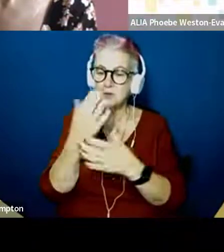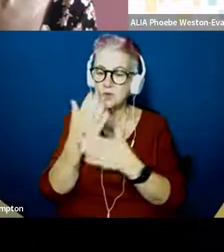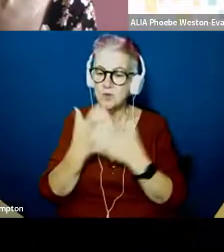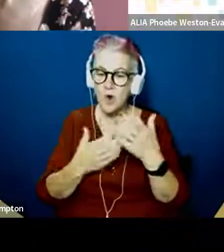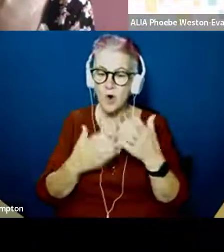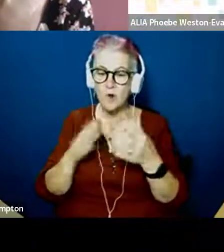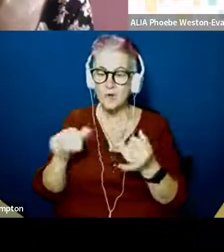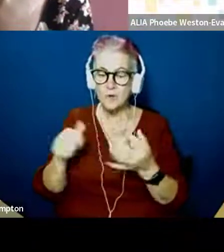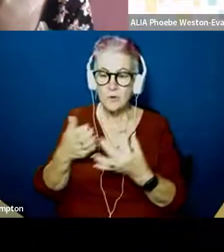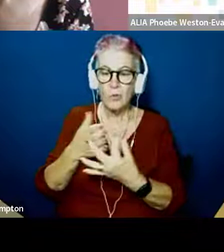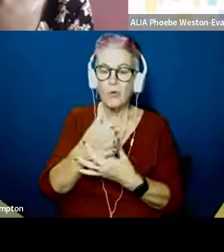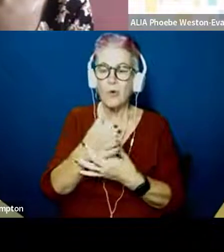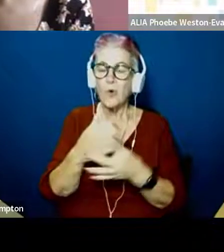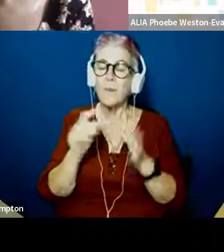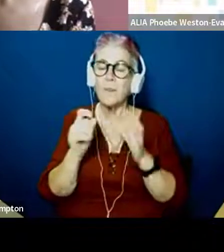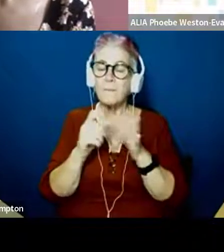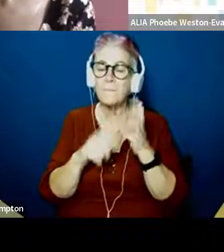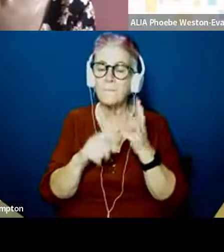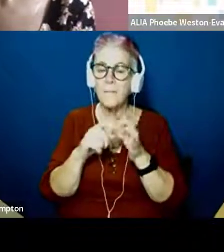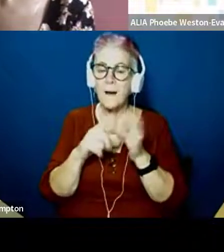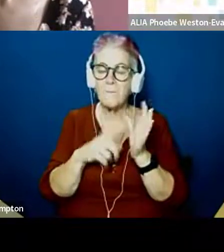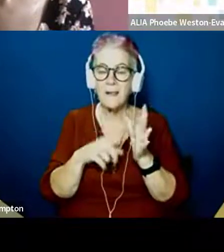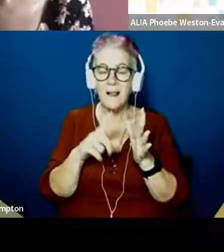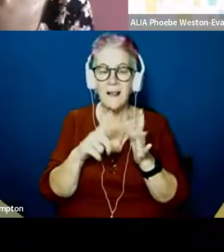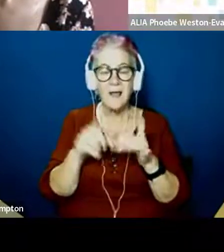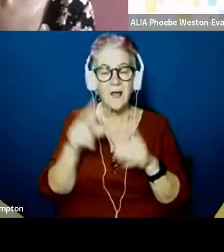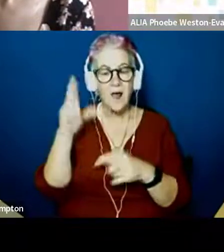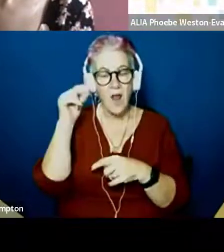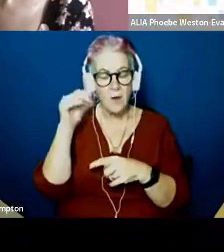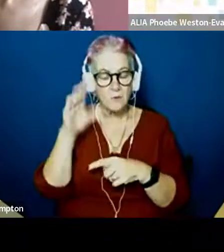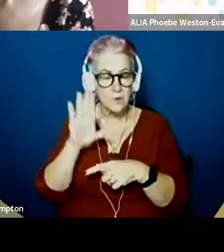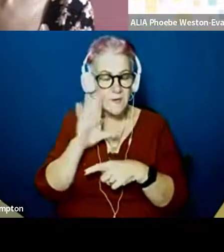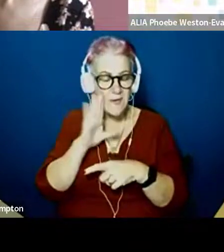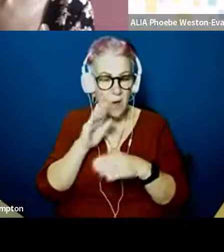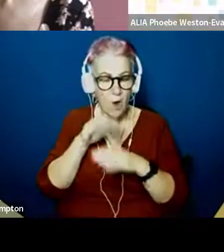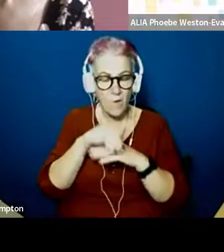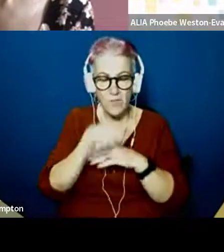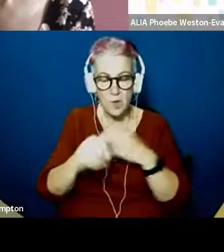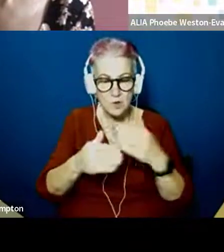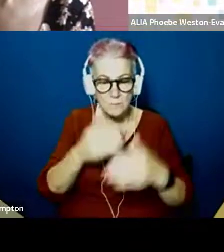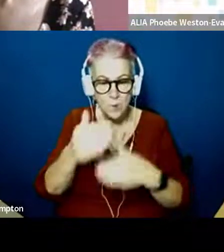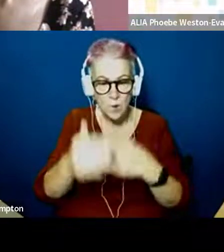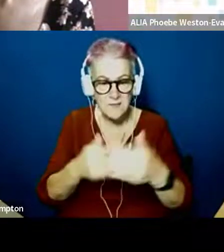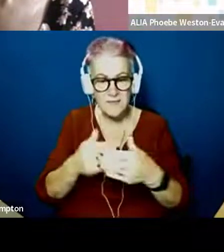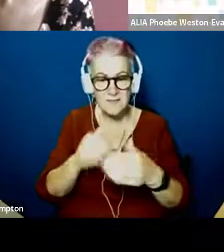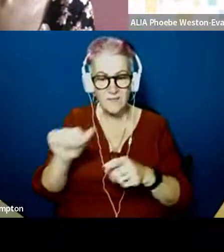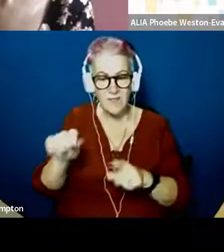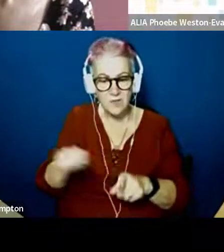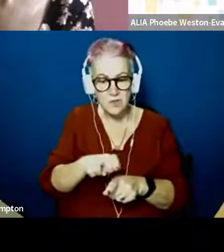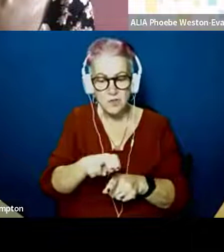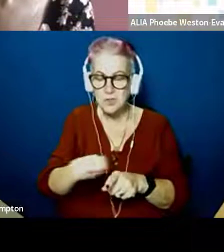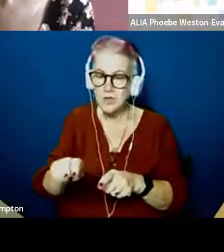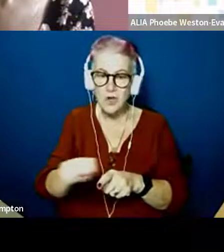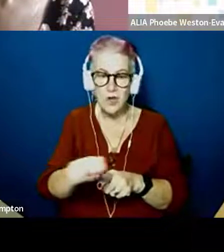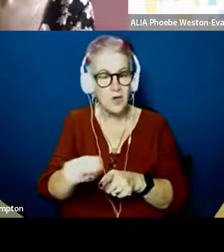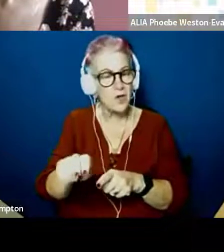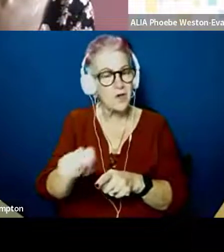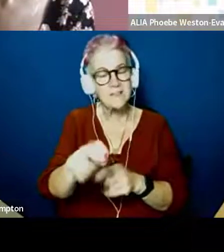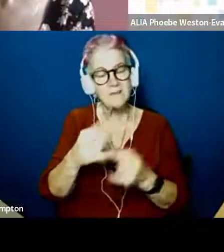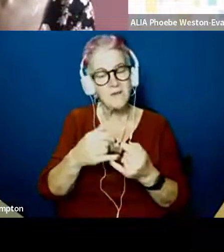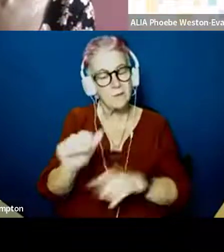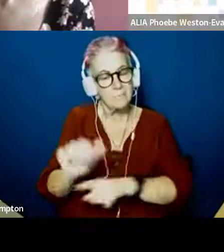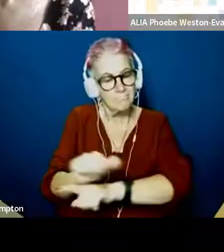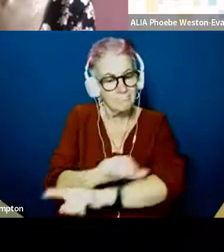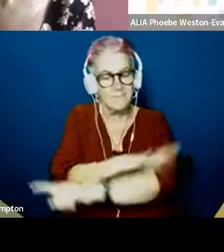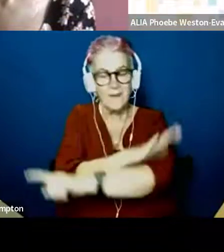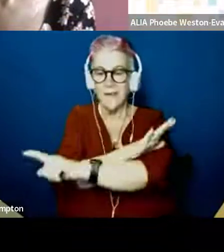public libraries. Hearing about these processes and journeys has been extremely inspiring and